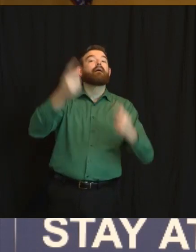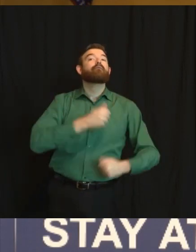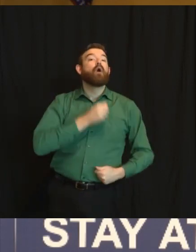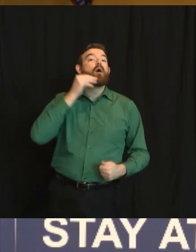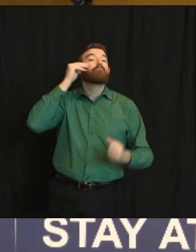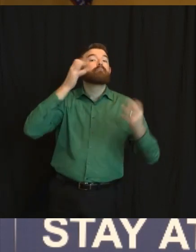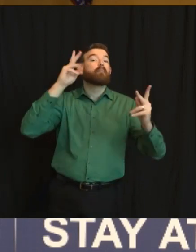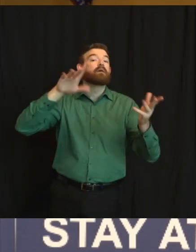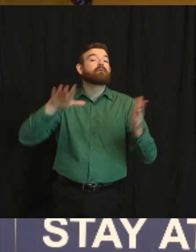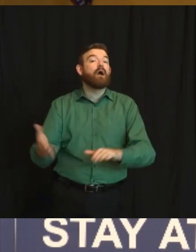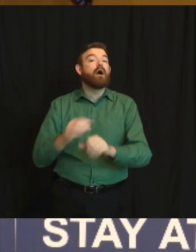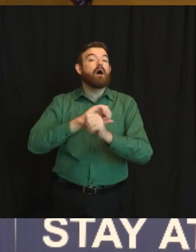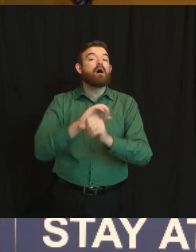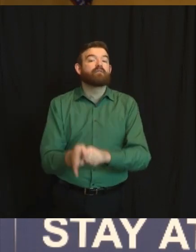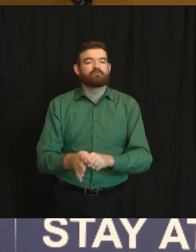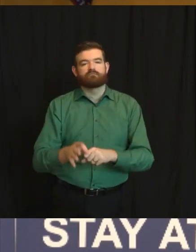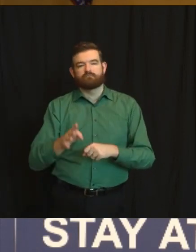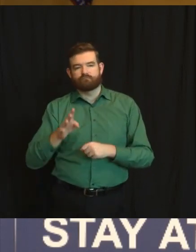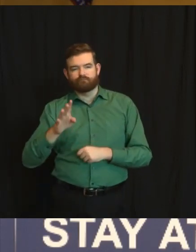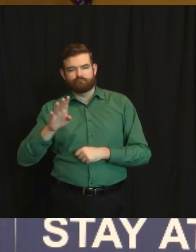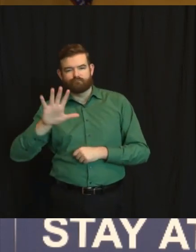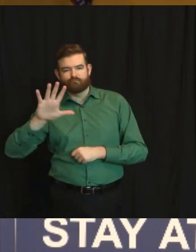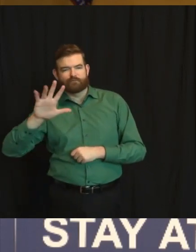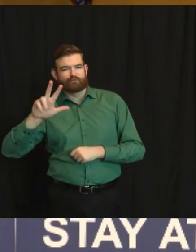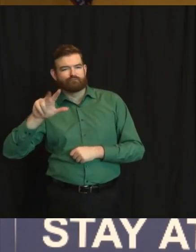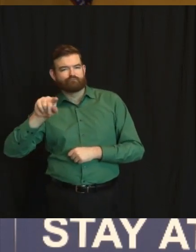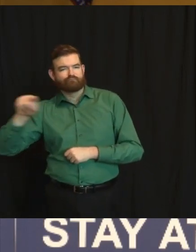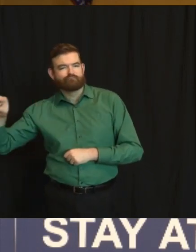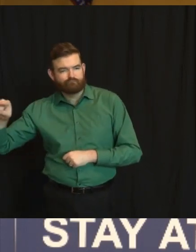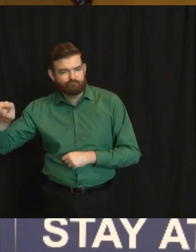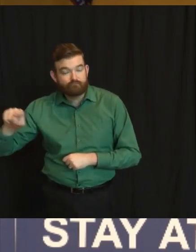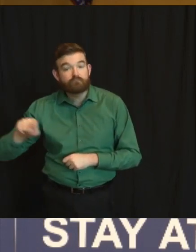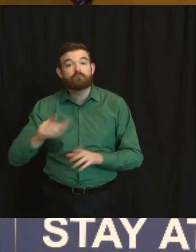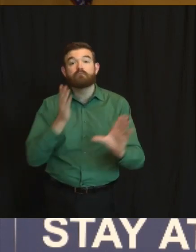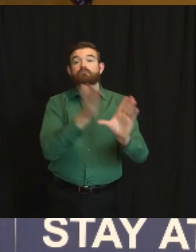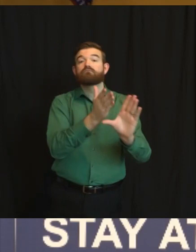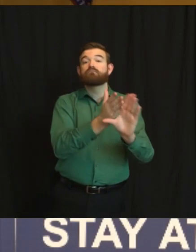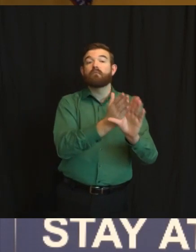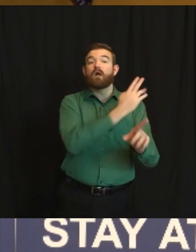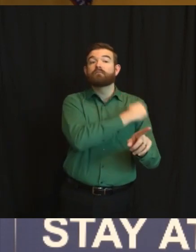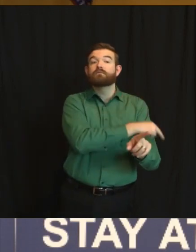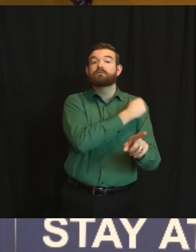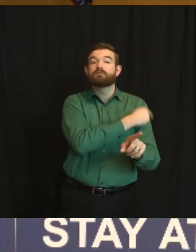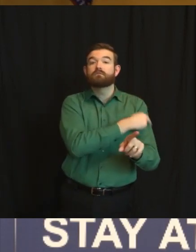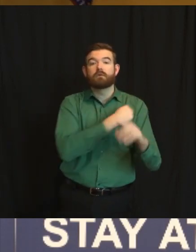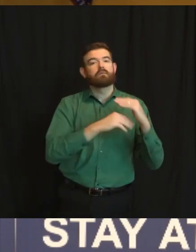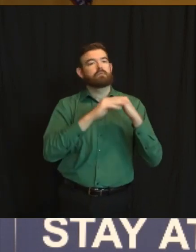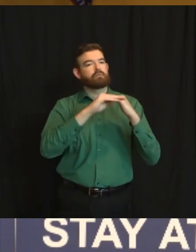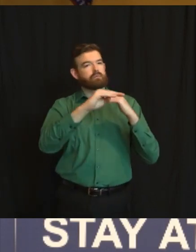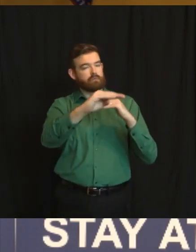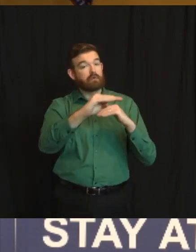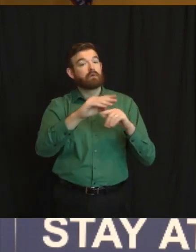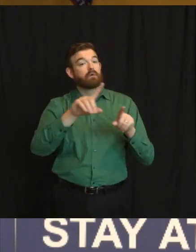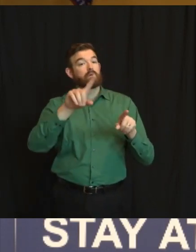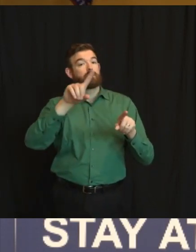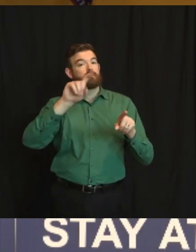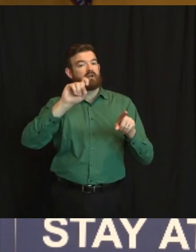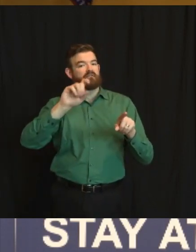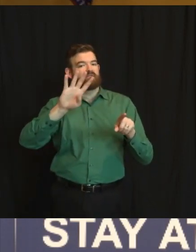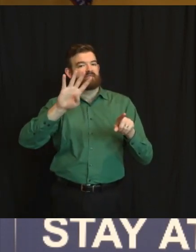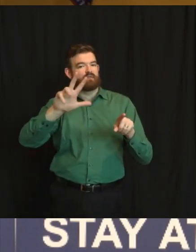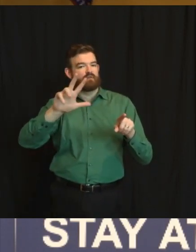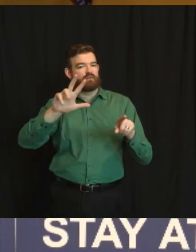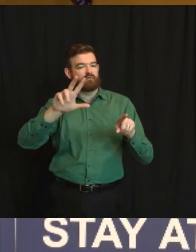state's 4 psychiatric hospitals, their numbers have stayed steady. 145 patients have tested positive,